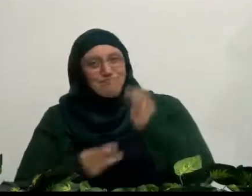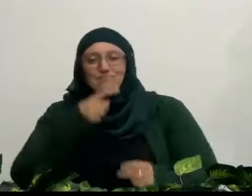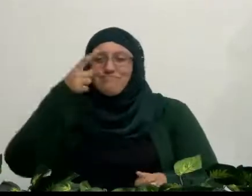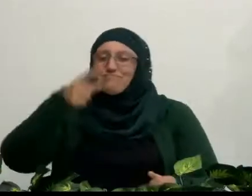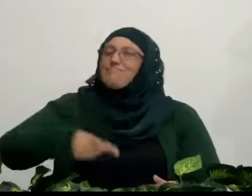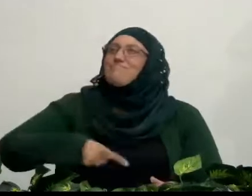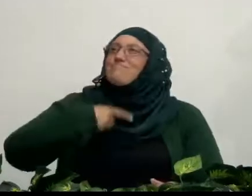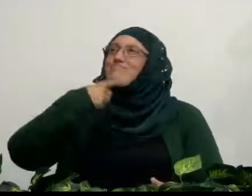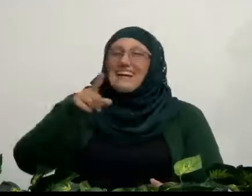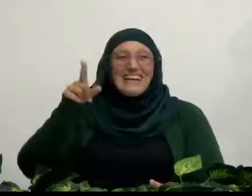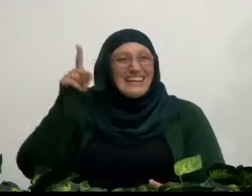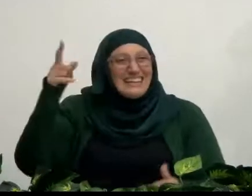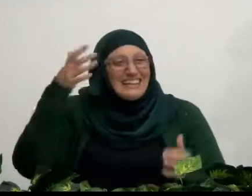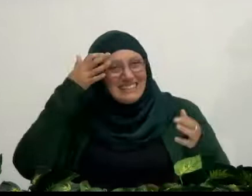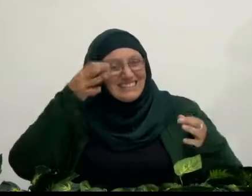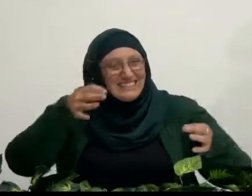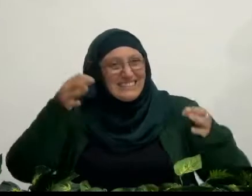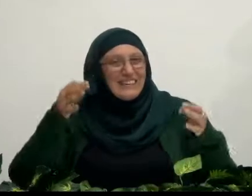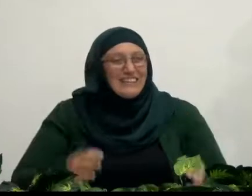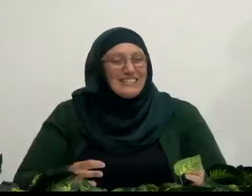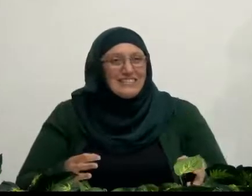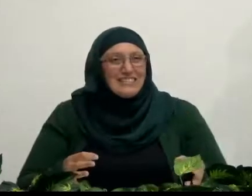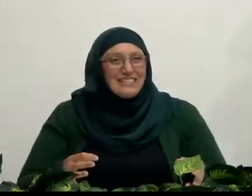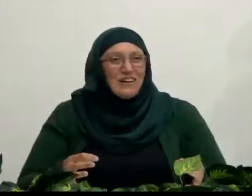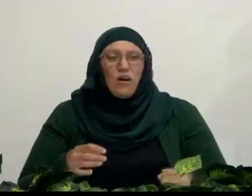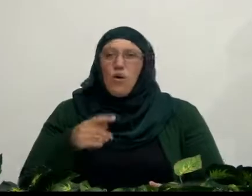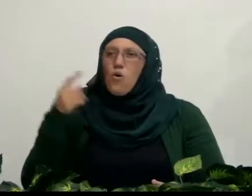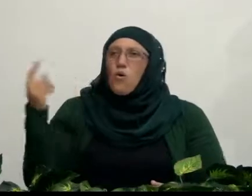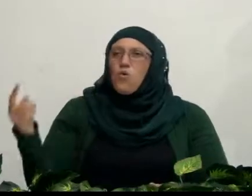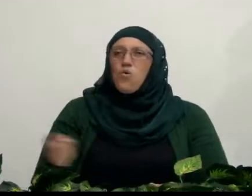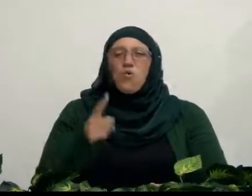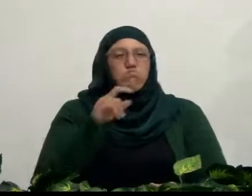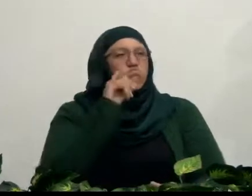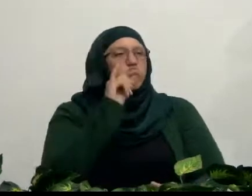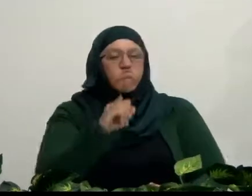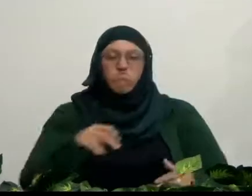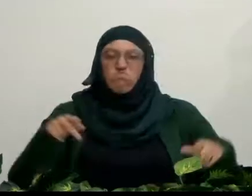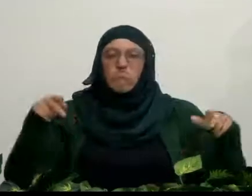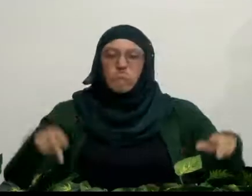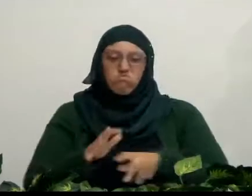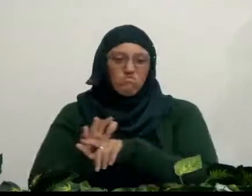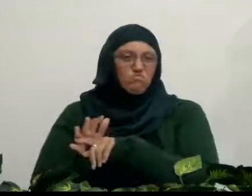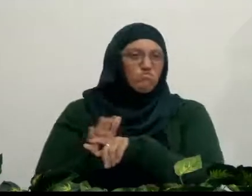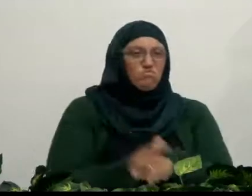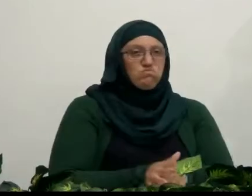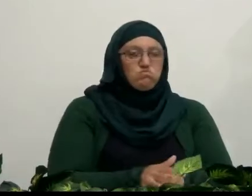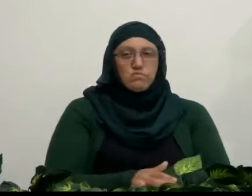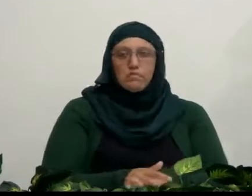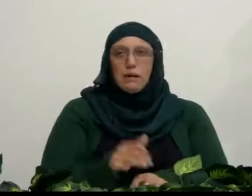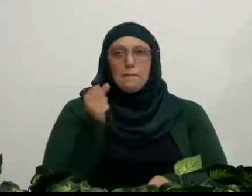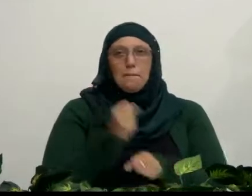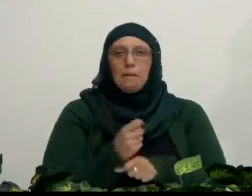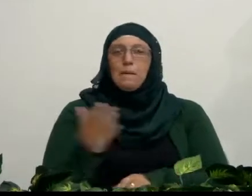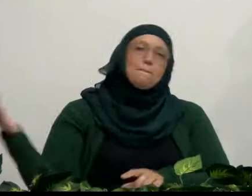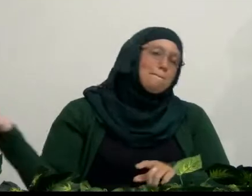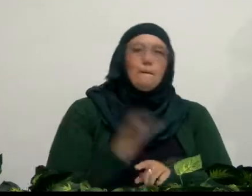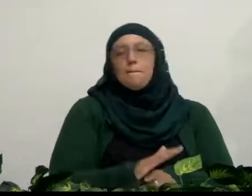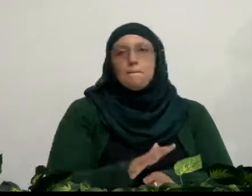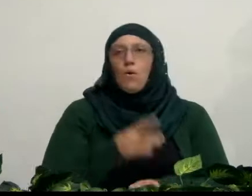He splits the spine of every stubborn tyrant and annihilates every mighty devil.